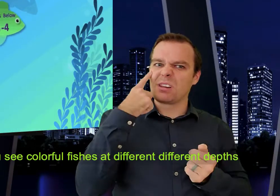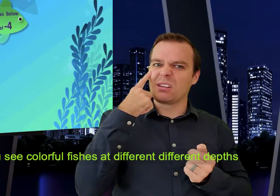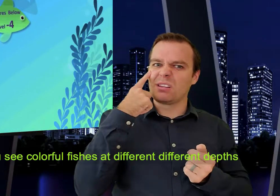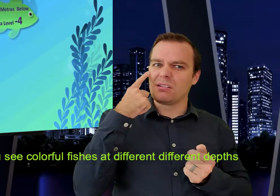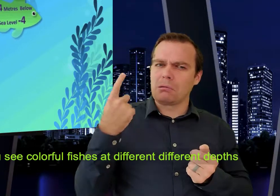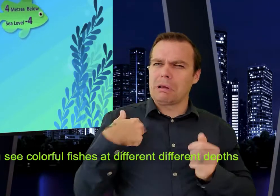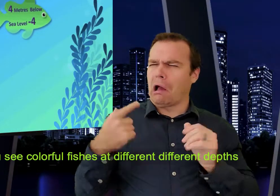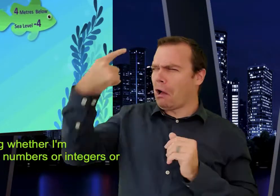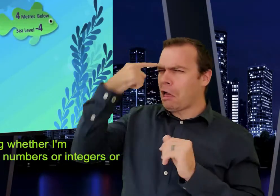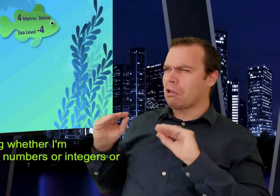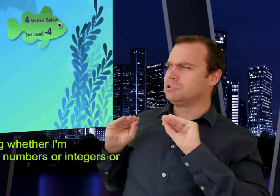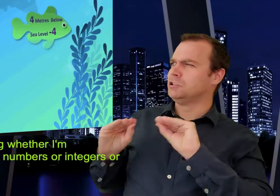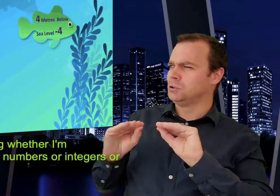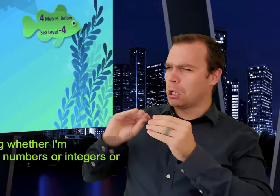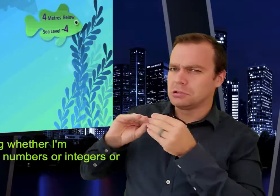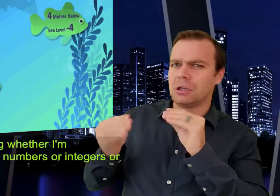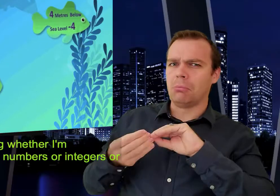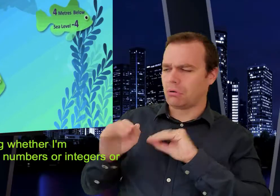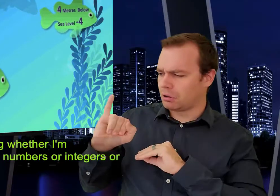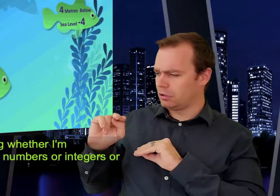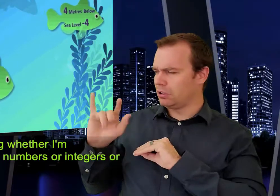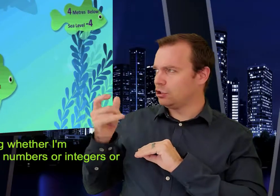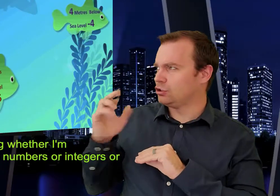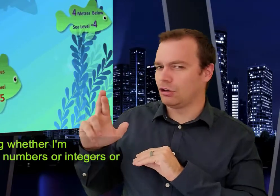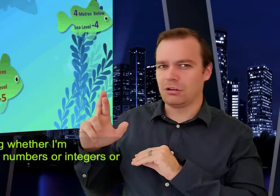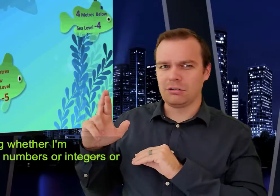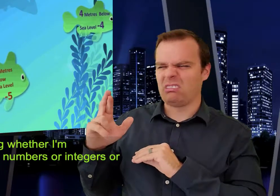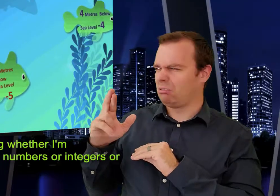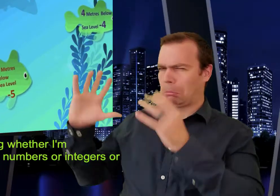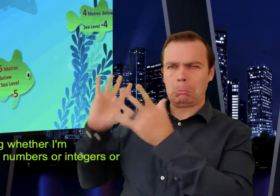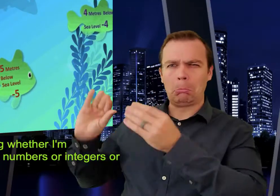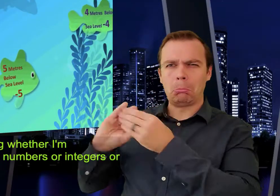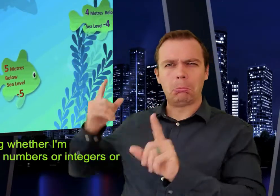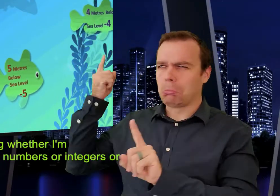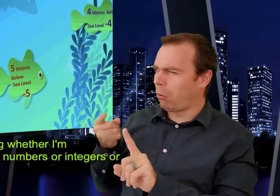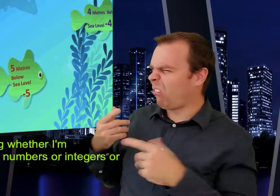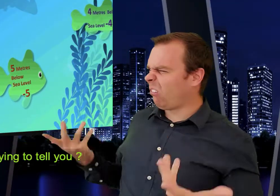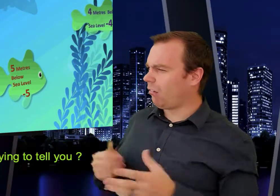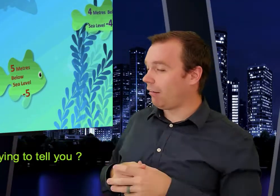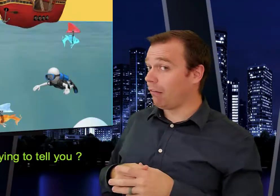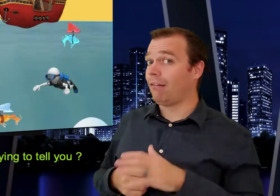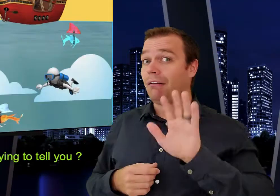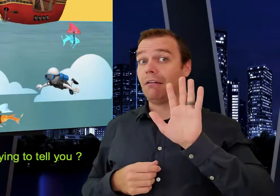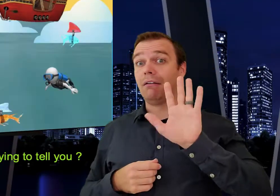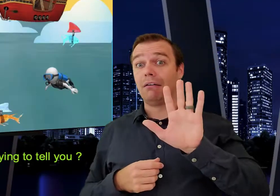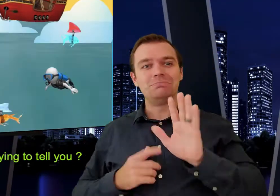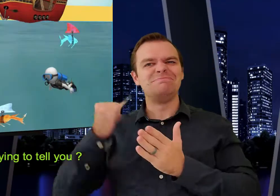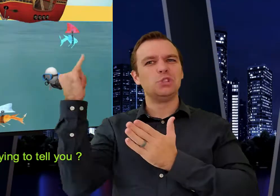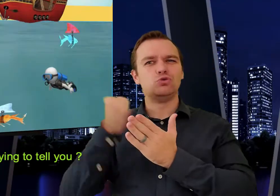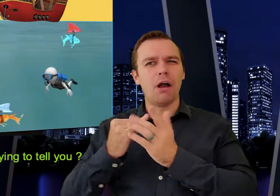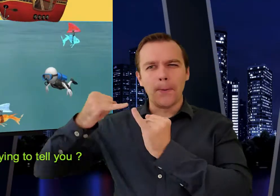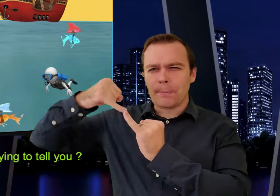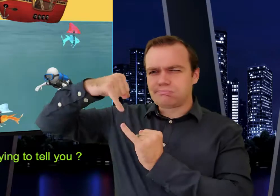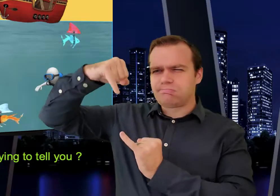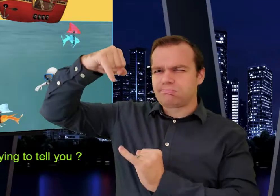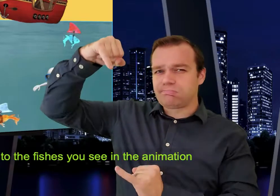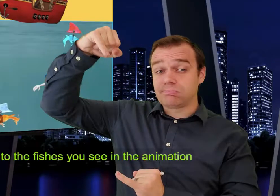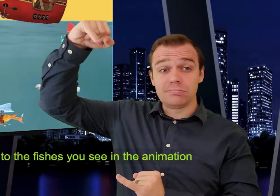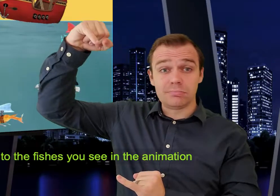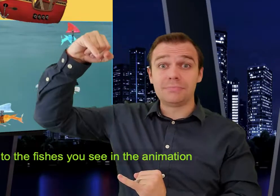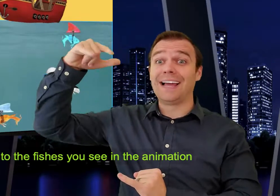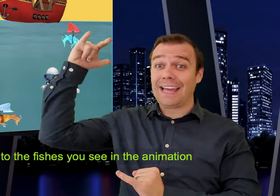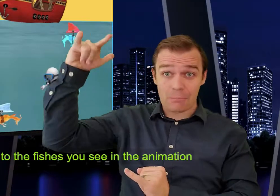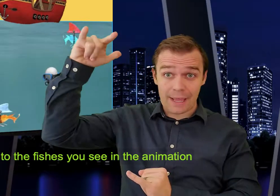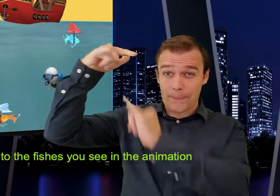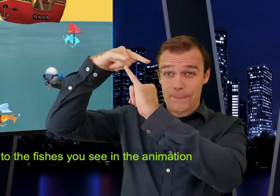And you must be thinking whether I'm teaching you whole integers or what am I trying to tell you. If I draw a